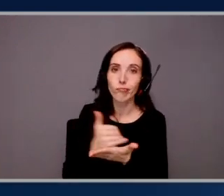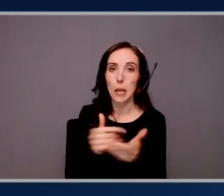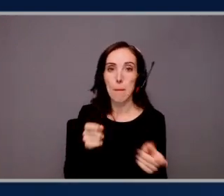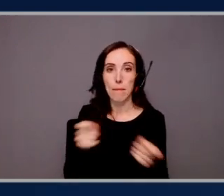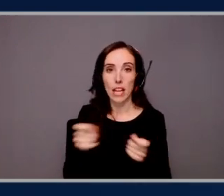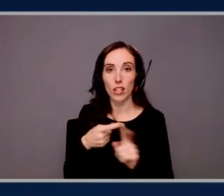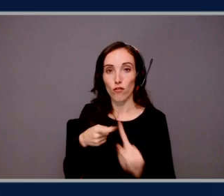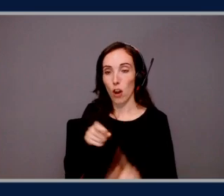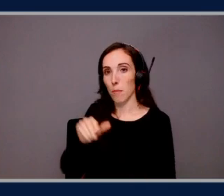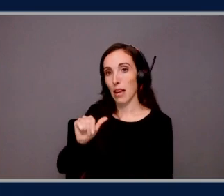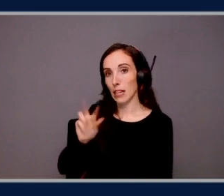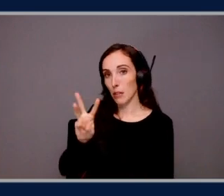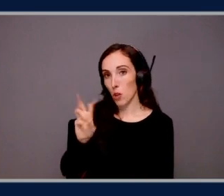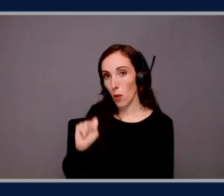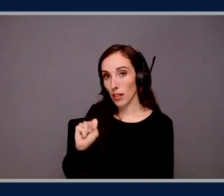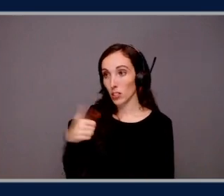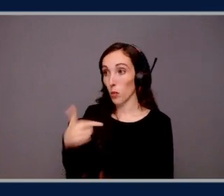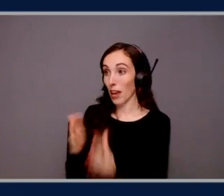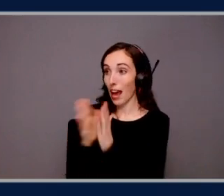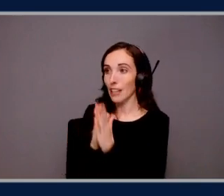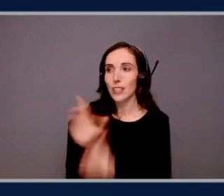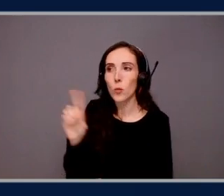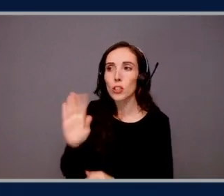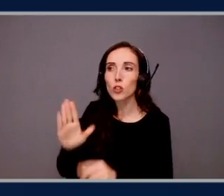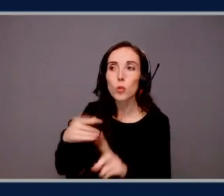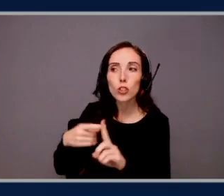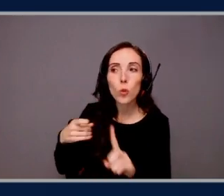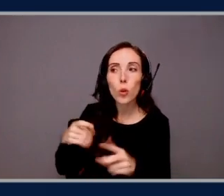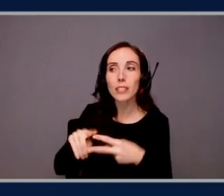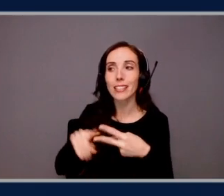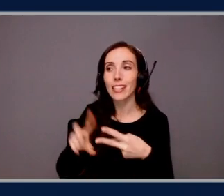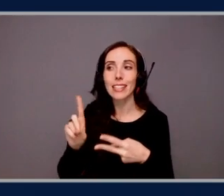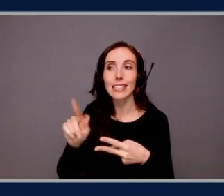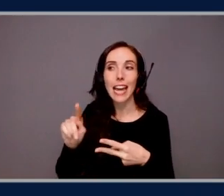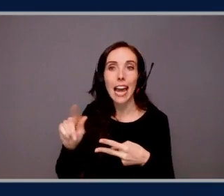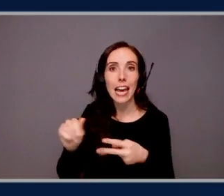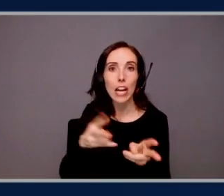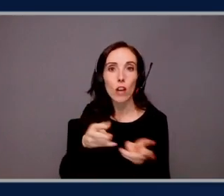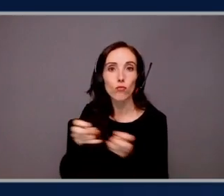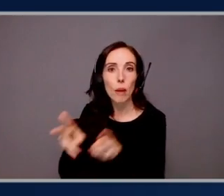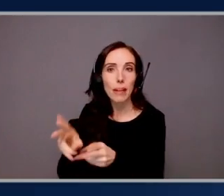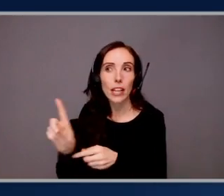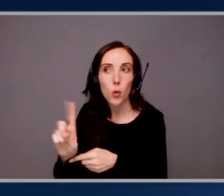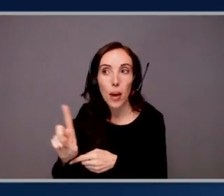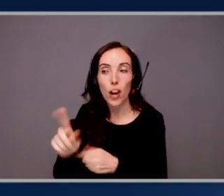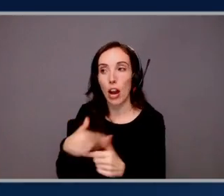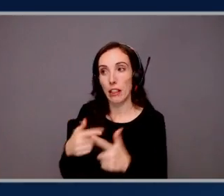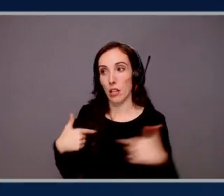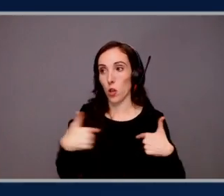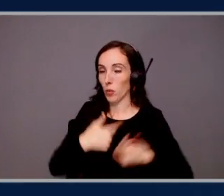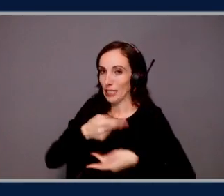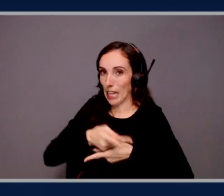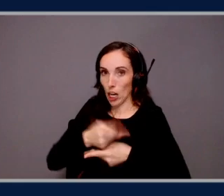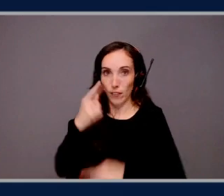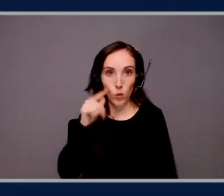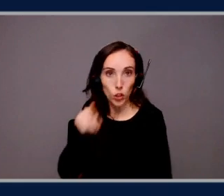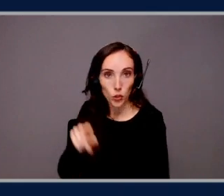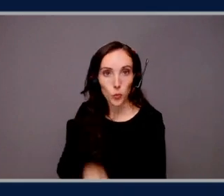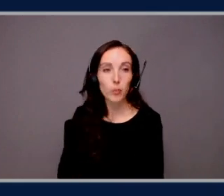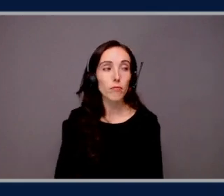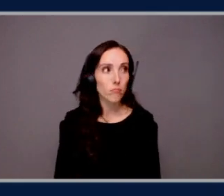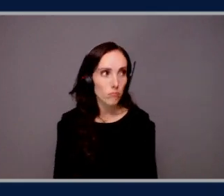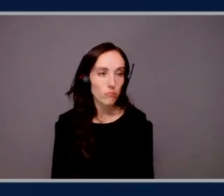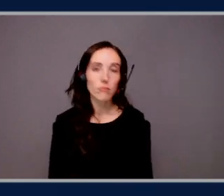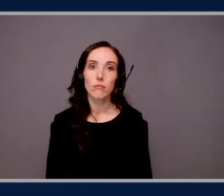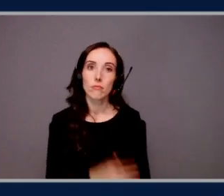your source? Where do you want that data to be replicated? And we'll take care of it all for you. This is such an important conversation. I've talked to so many customers this